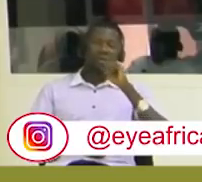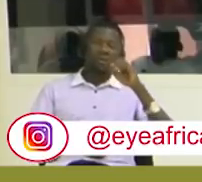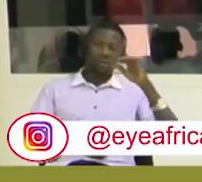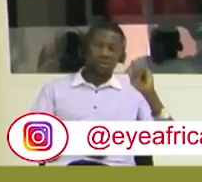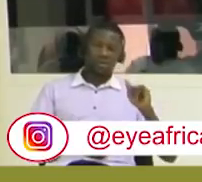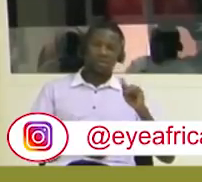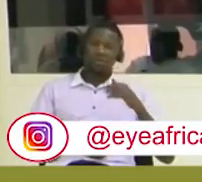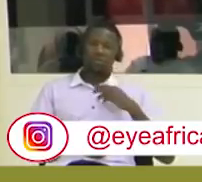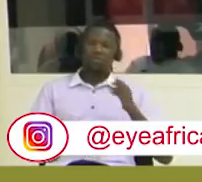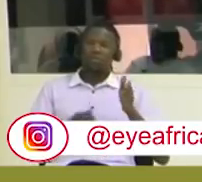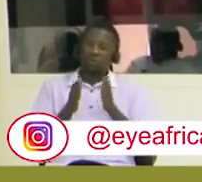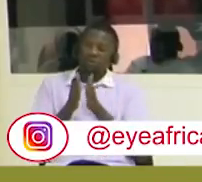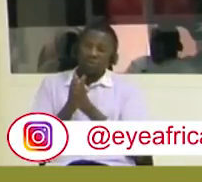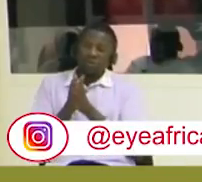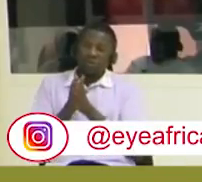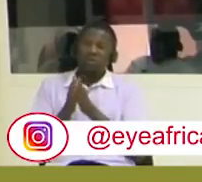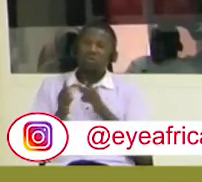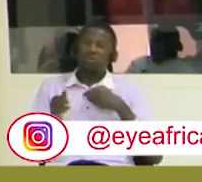the others.